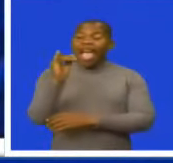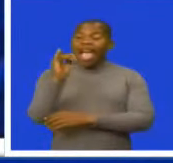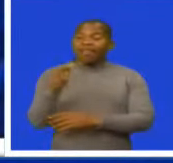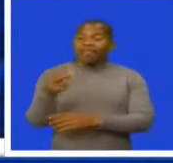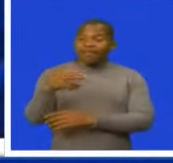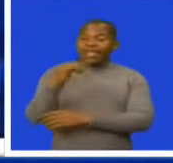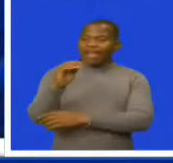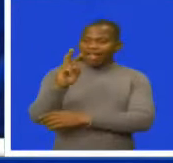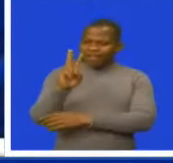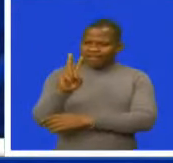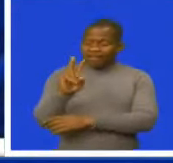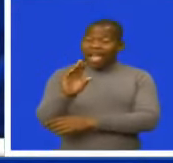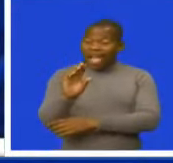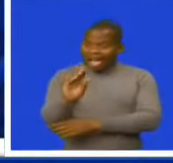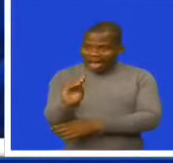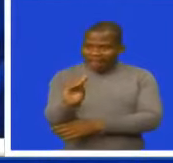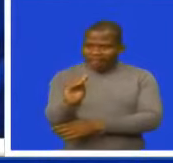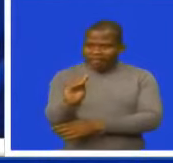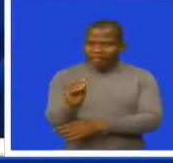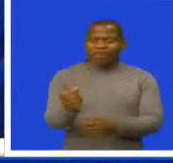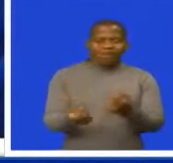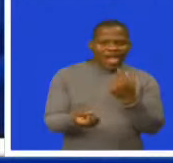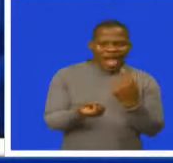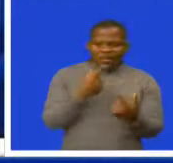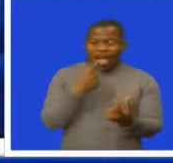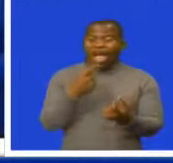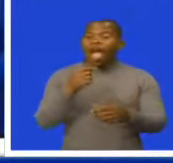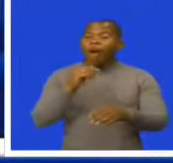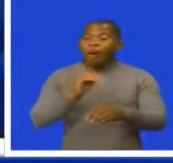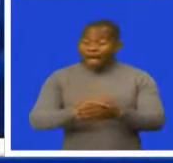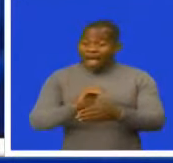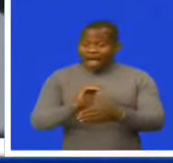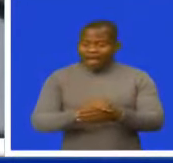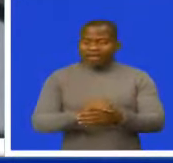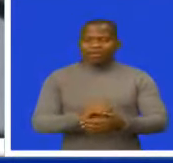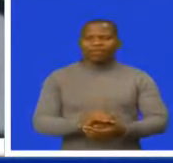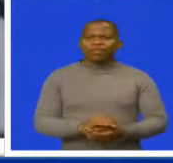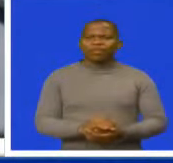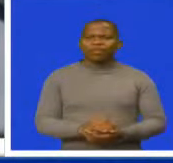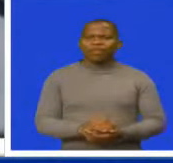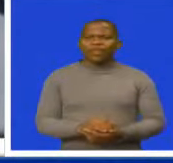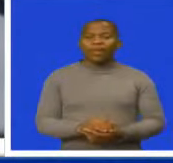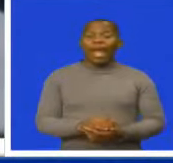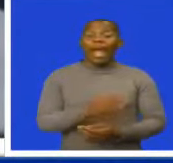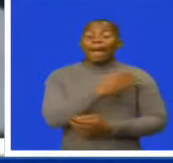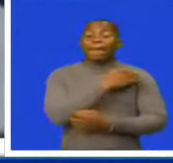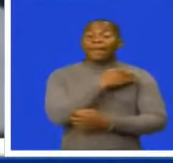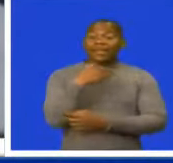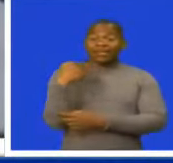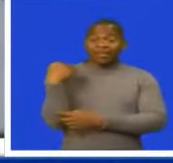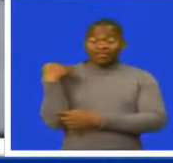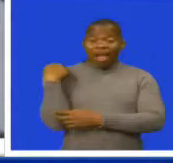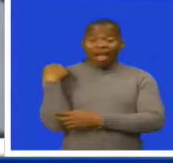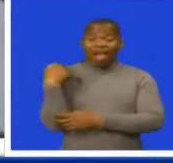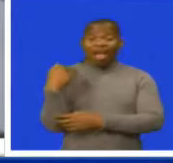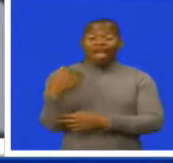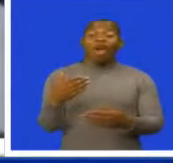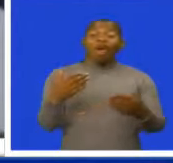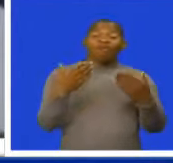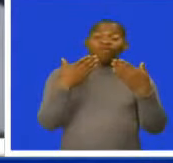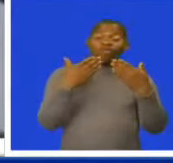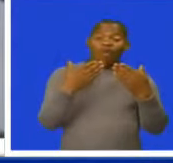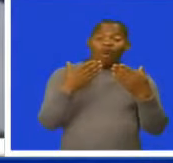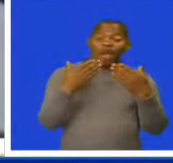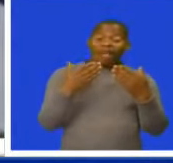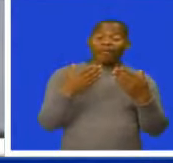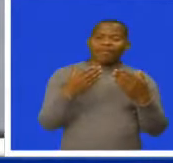wamamelika ngaphepha kanjalo-ke ne-League of Churches lekhulumisa Tindzaba tempilo. By inviting church leaders